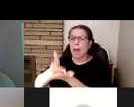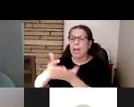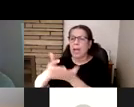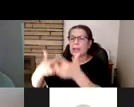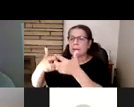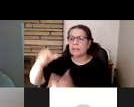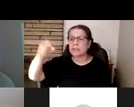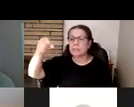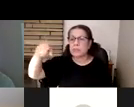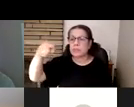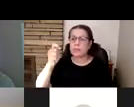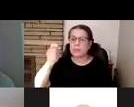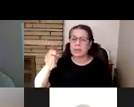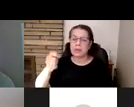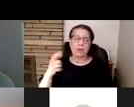for